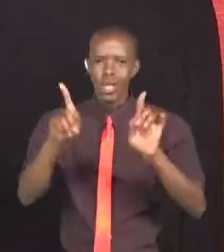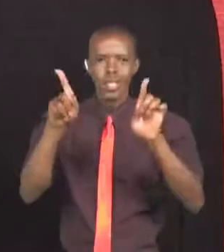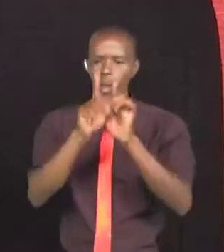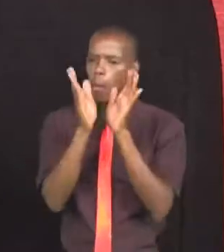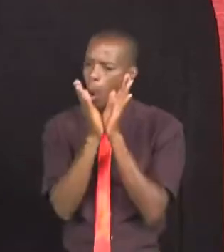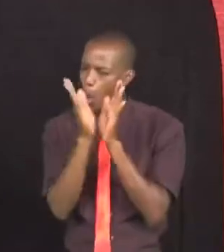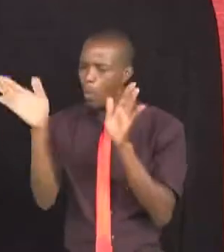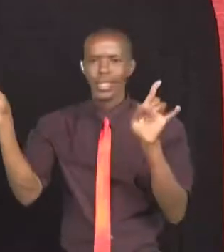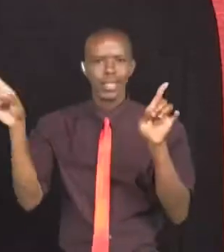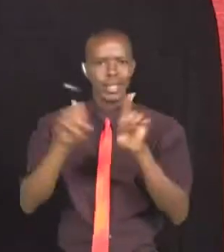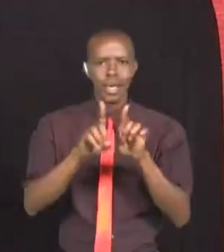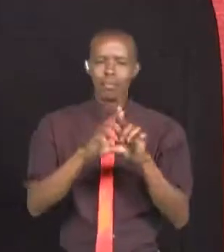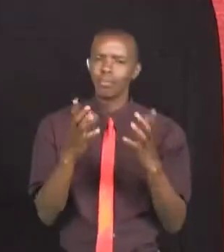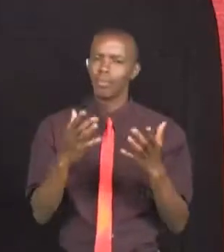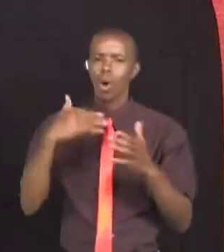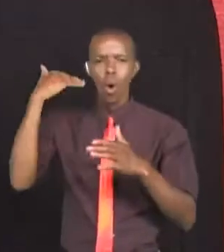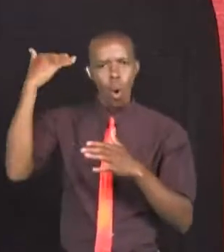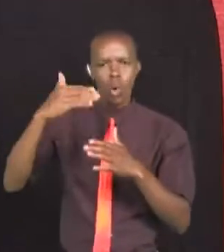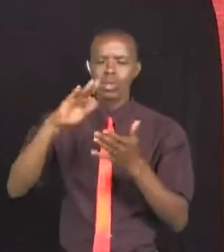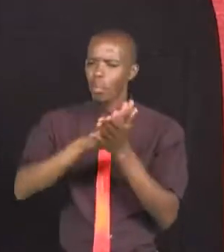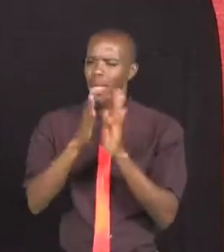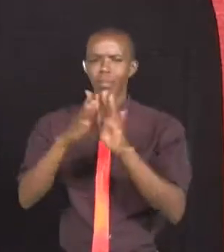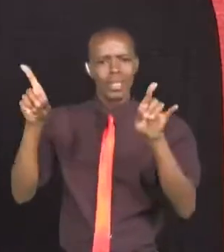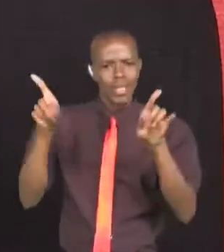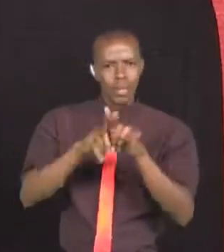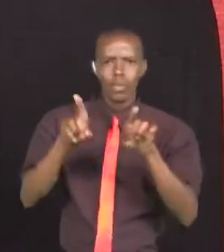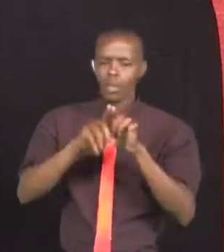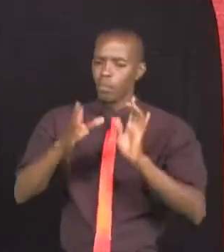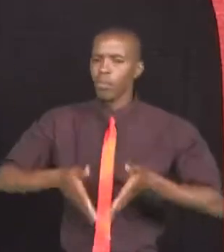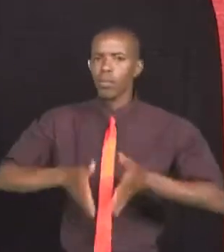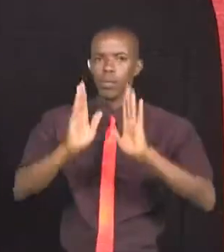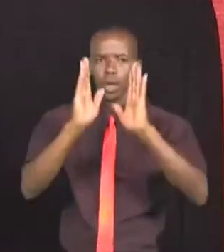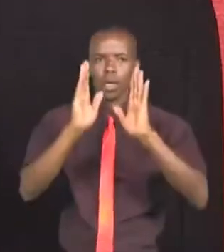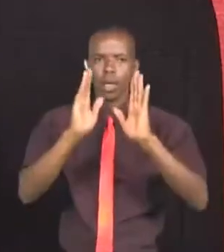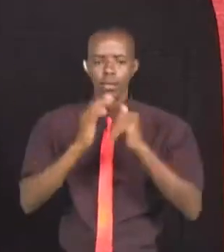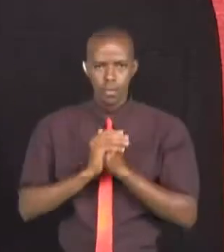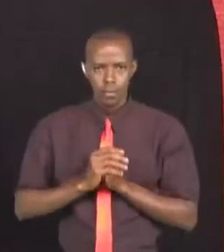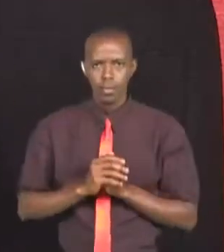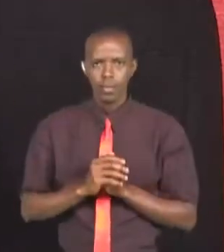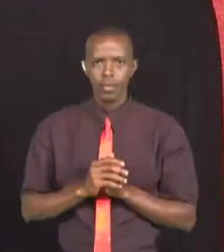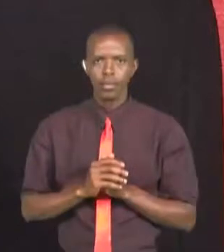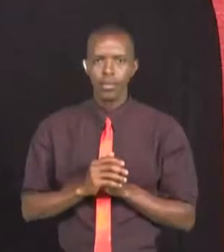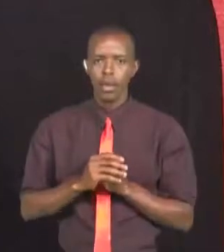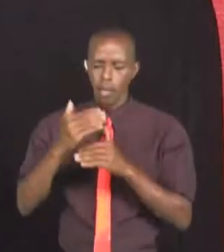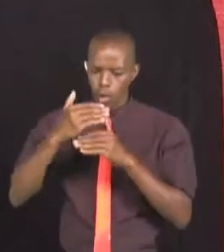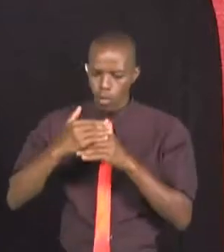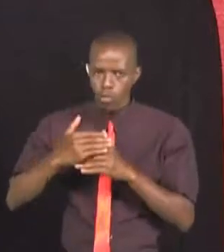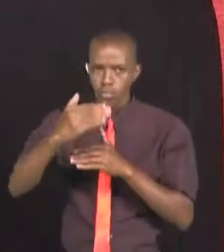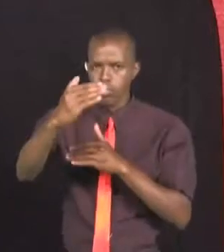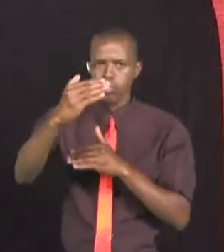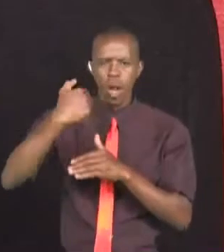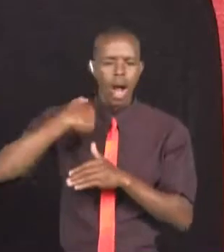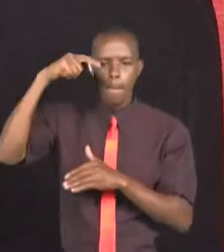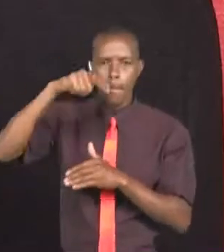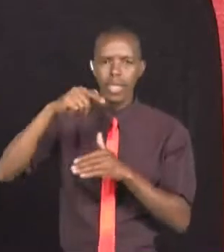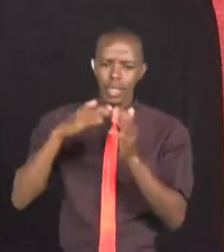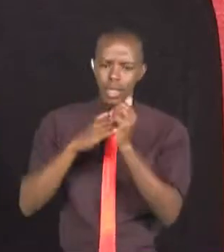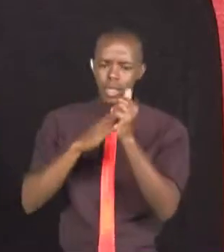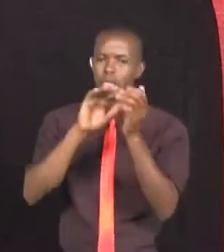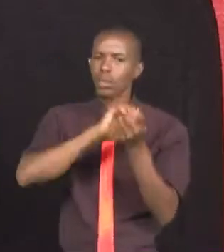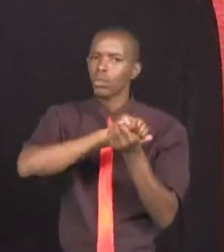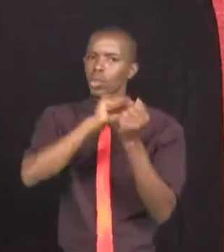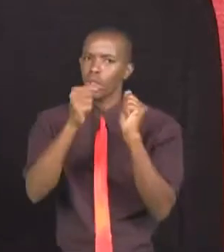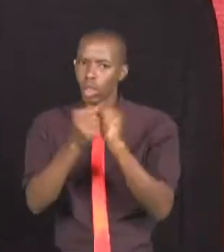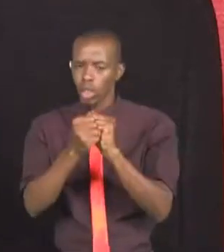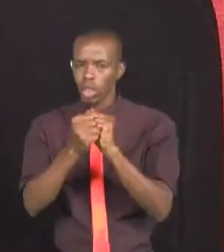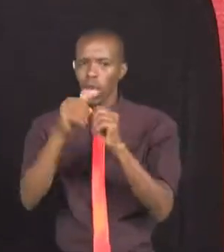so definitely it will always be the same scenario across. So it will point, it comes to a point where we have to change the leadership of